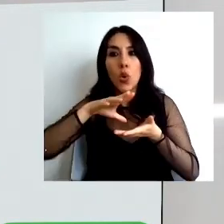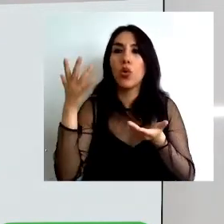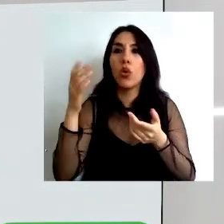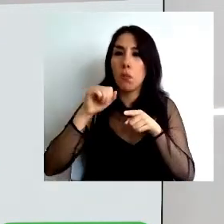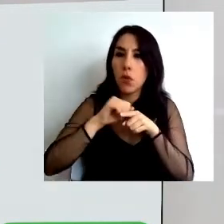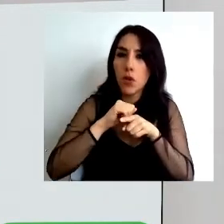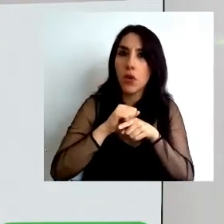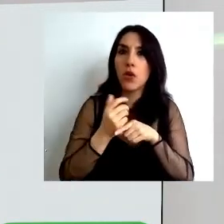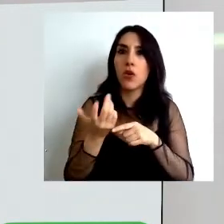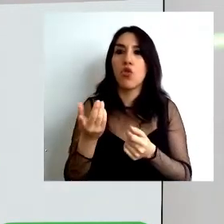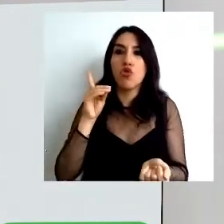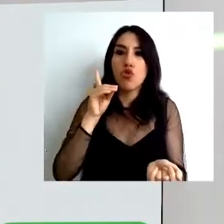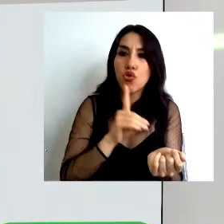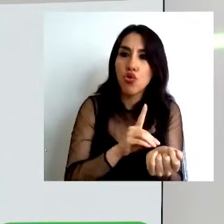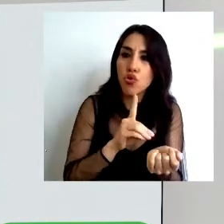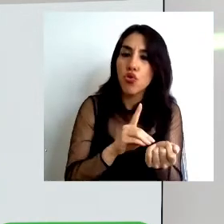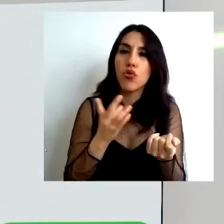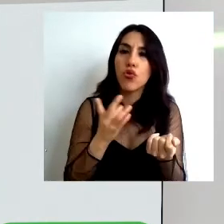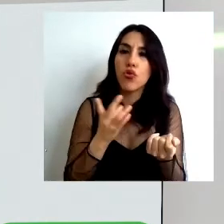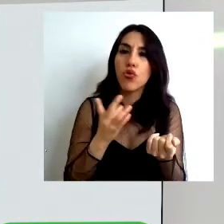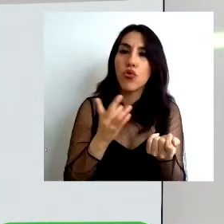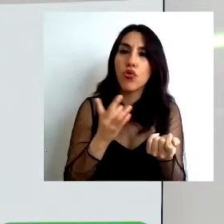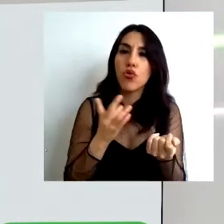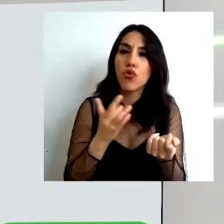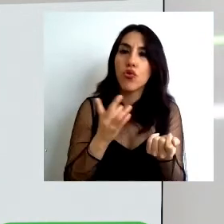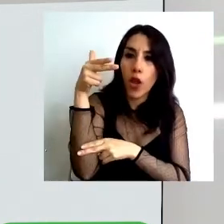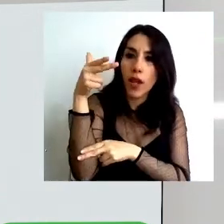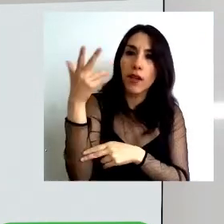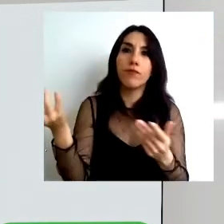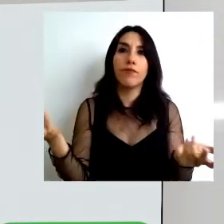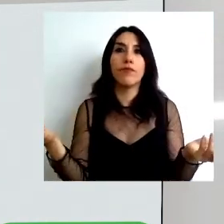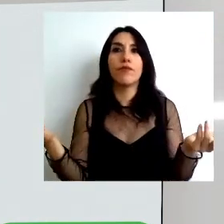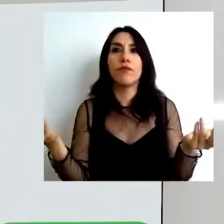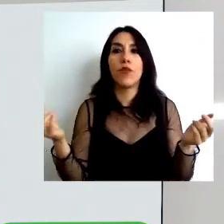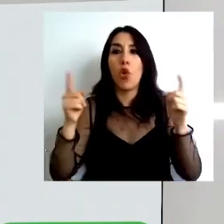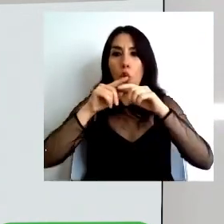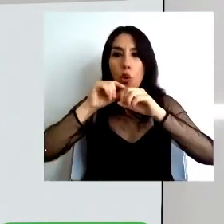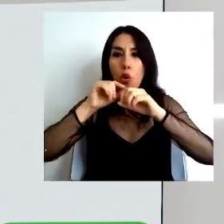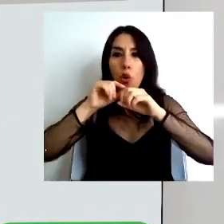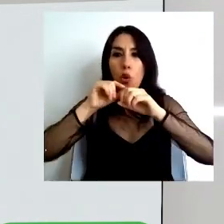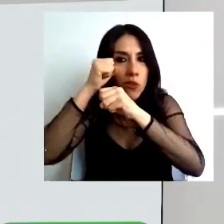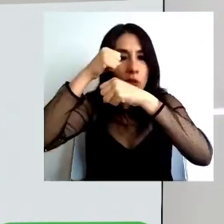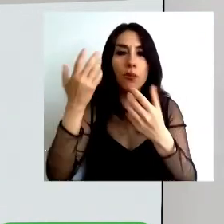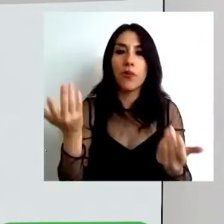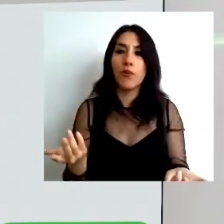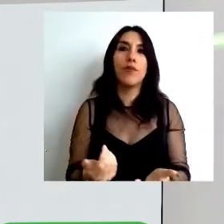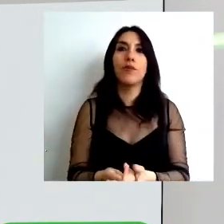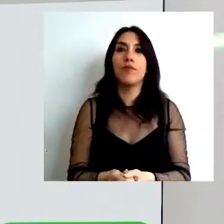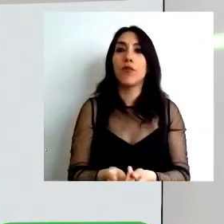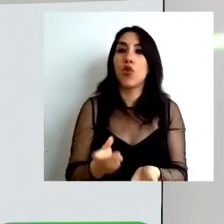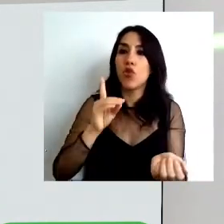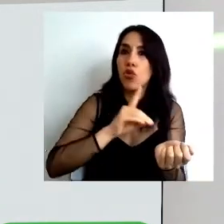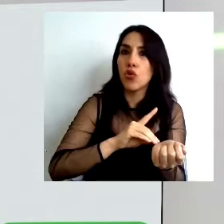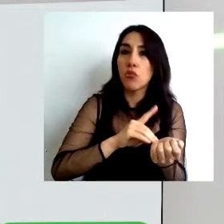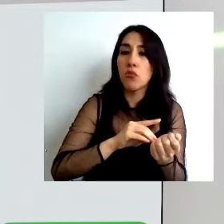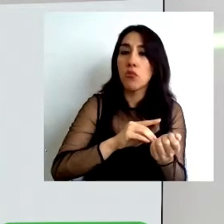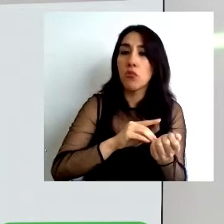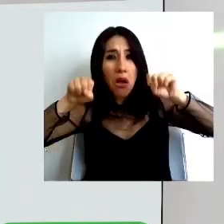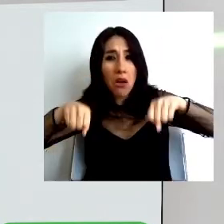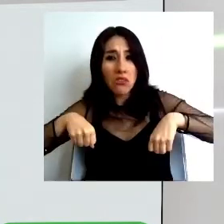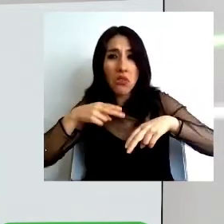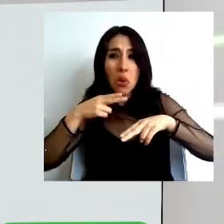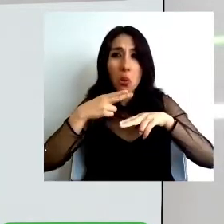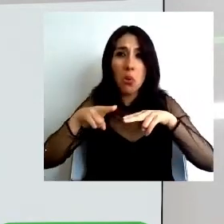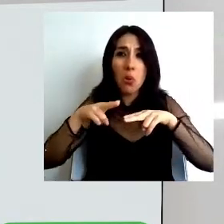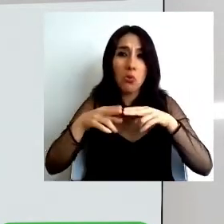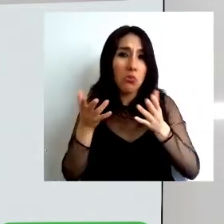specific Aravind methodology and principles and model. So this now has allowed Aravind, of course, to